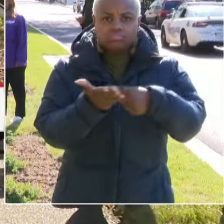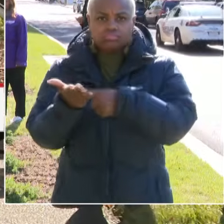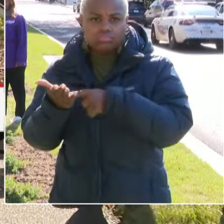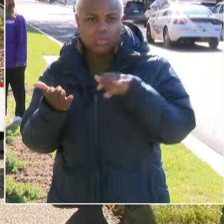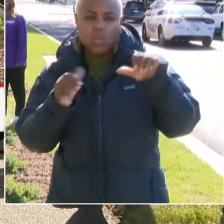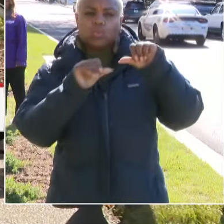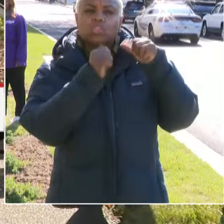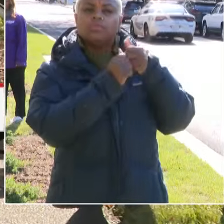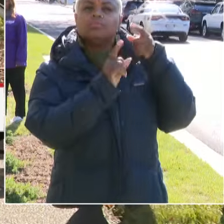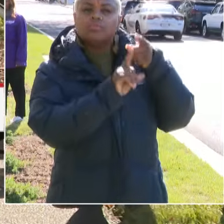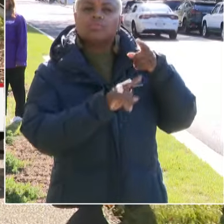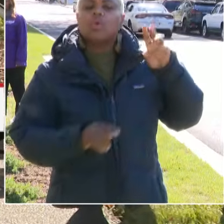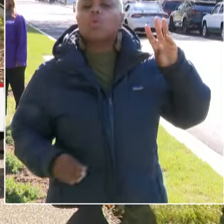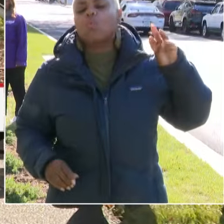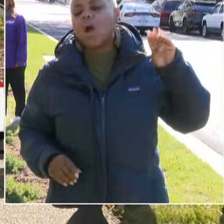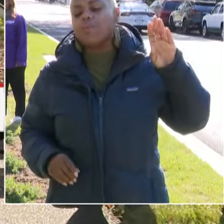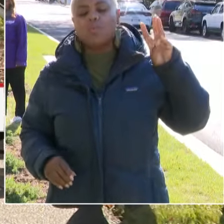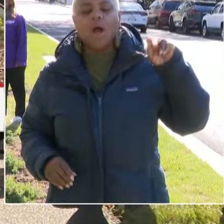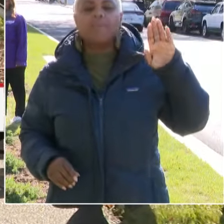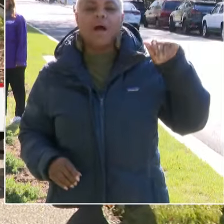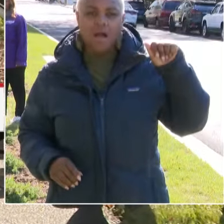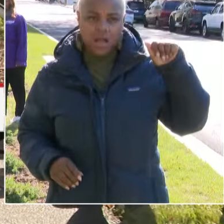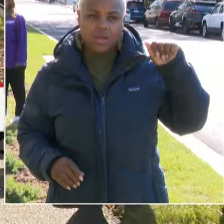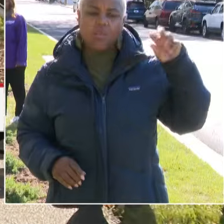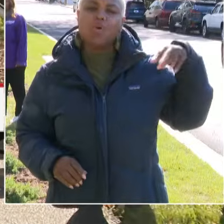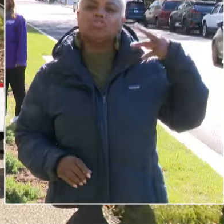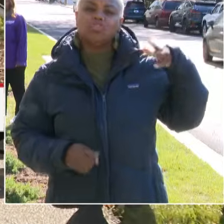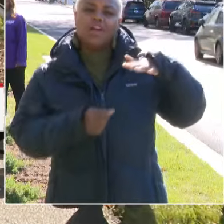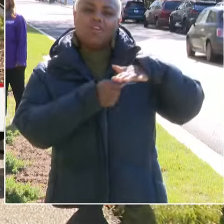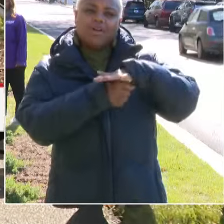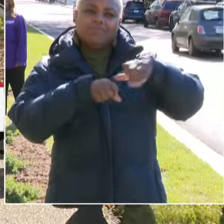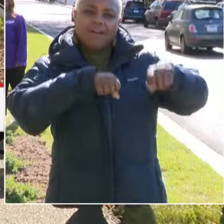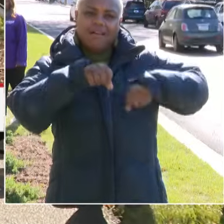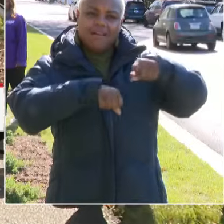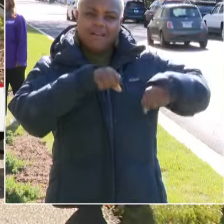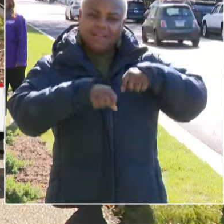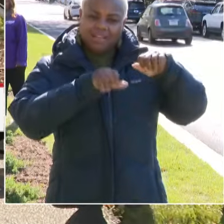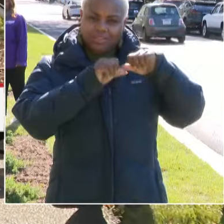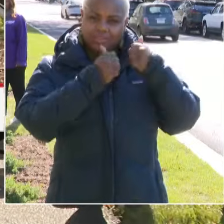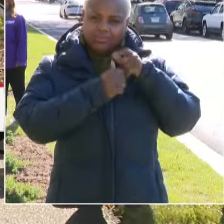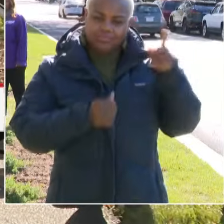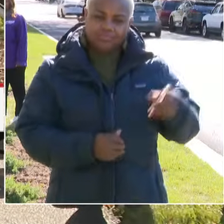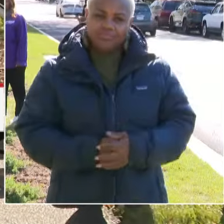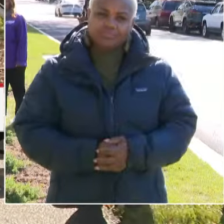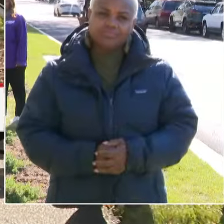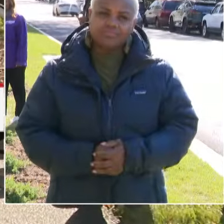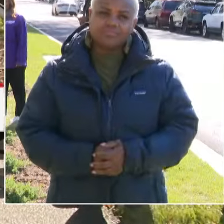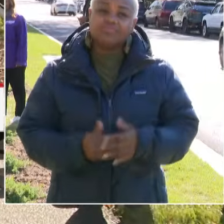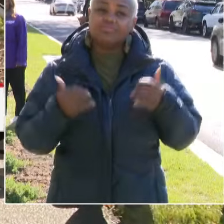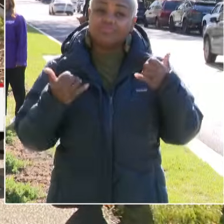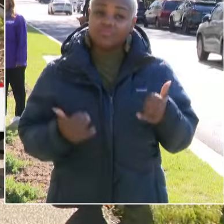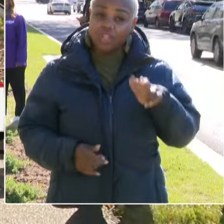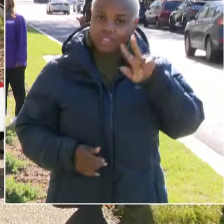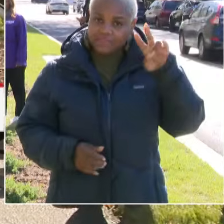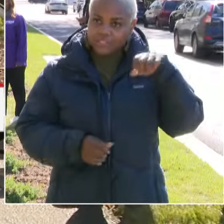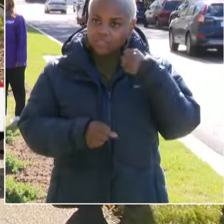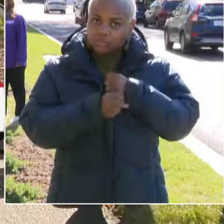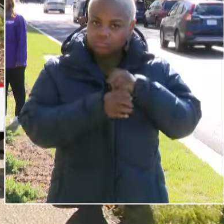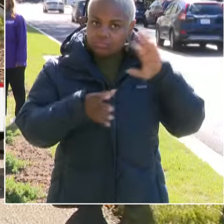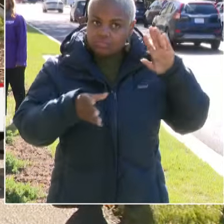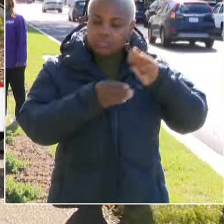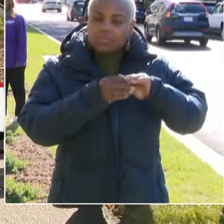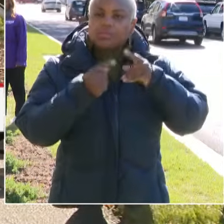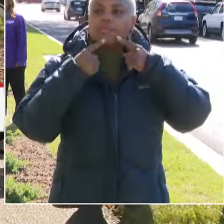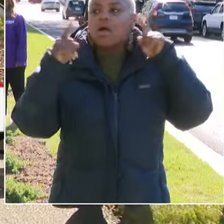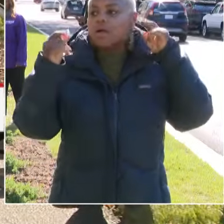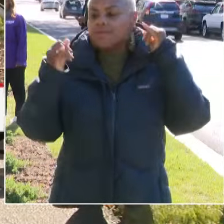happen. And it only took 37 years. So thank you, Patrick, for getting us started. A lot of great folks have turned out today.